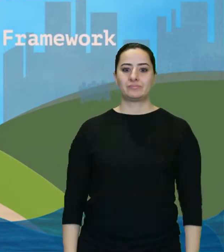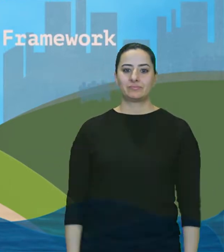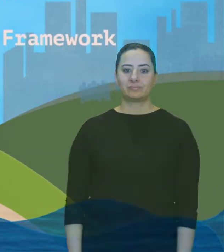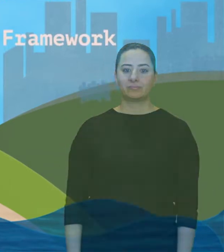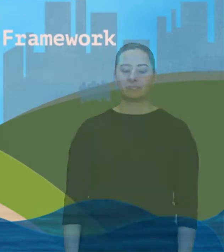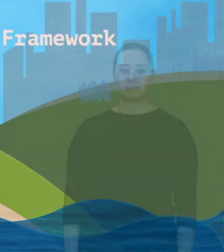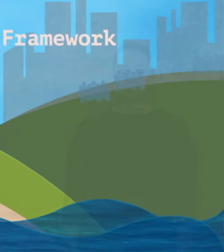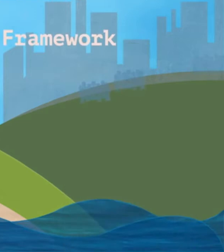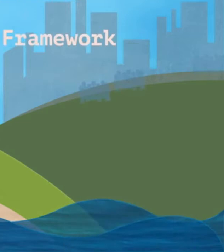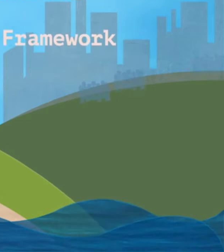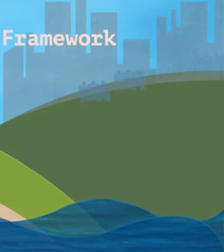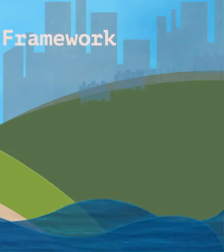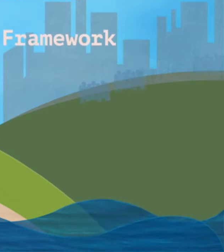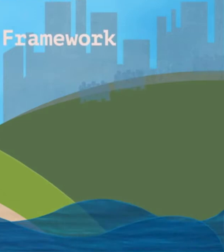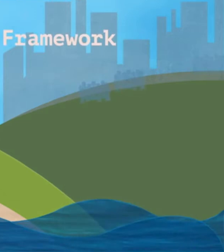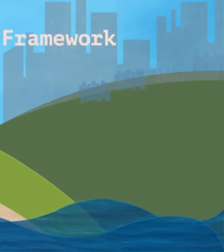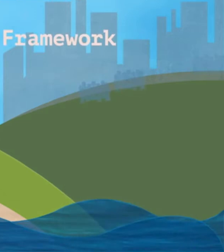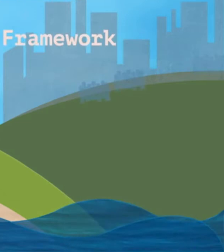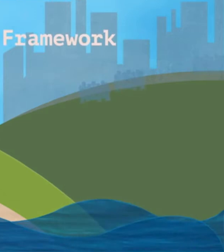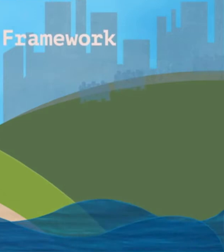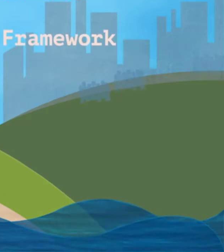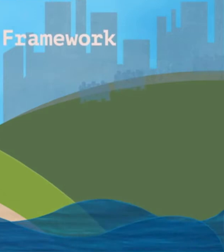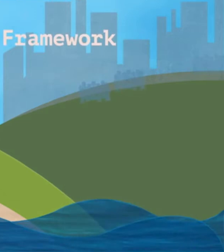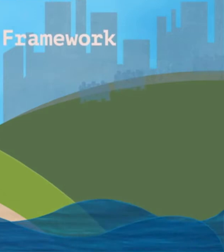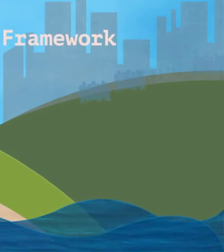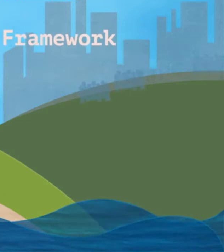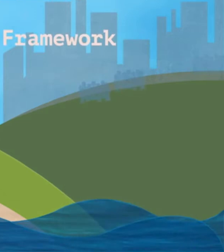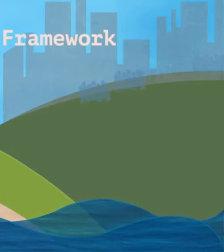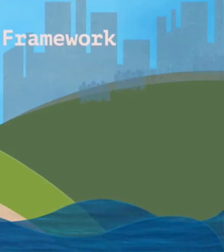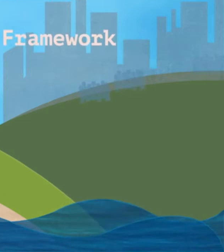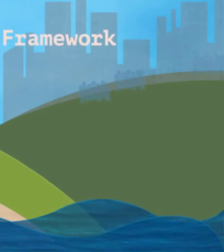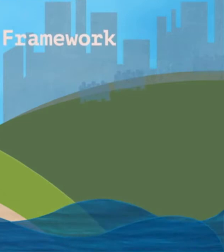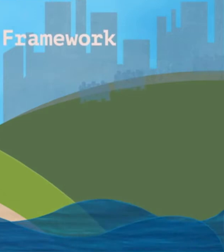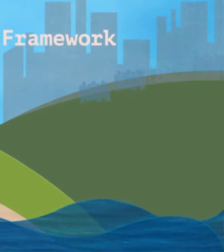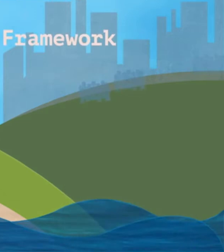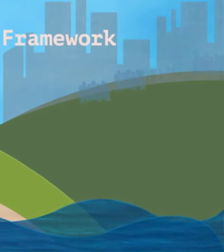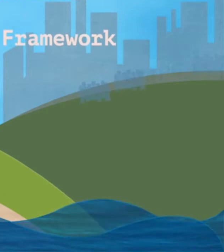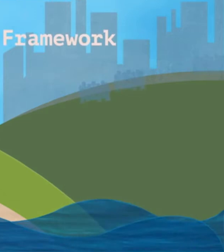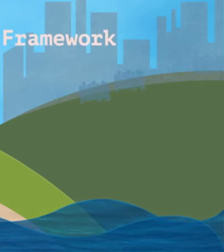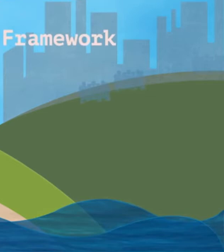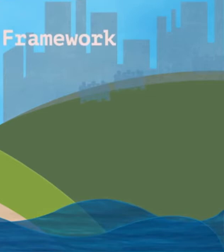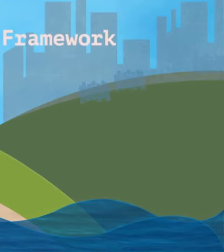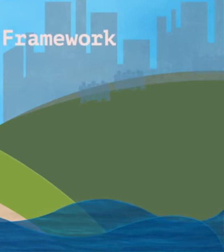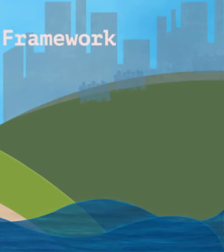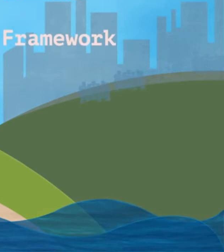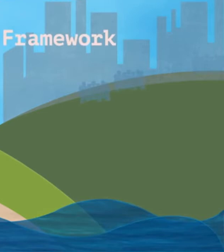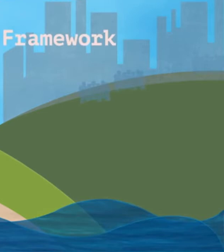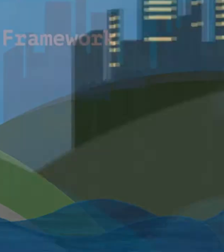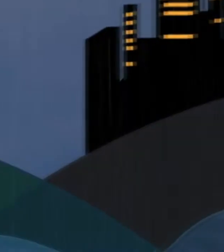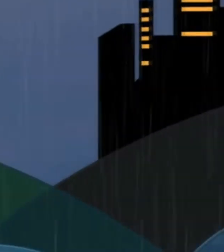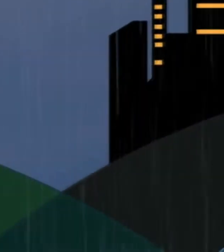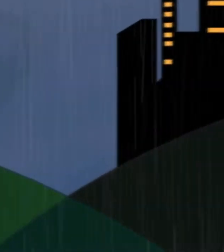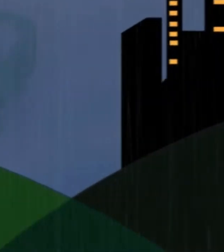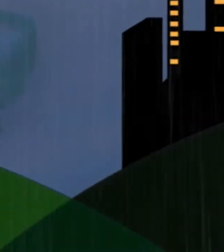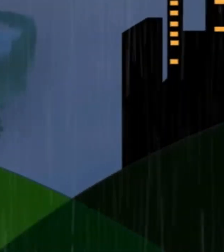few palm trees and sheds. Way behind, a metropole with skyscrapers. It gets dark with the rain. From a volcano, some lava pour down to a green valley,